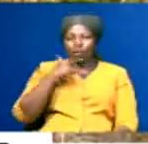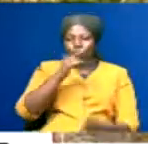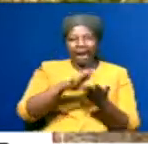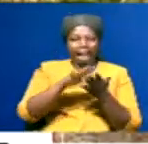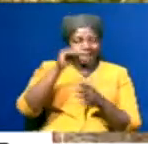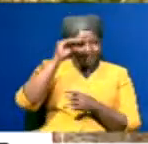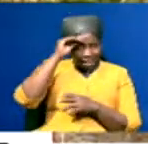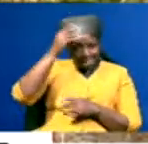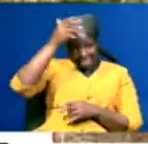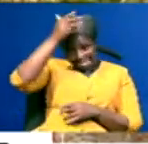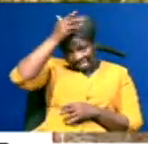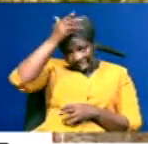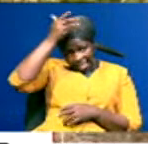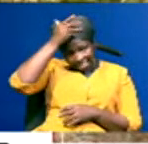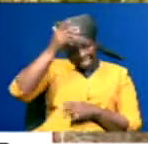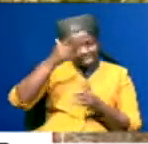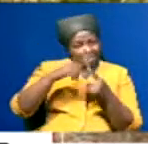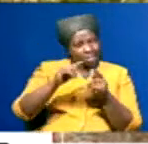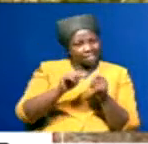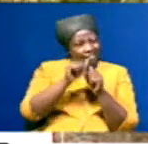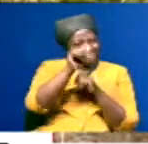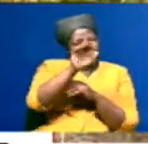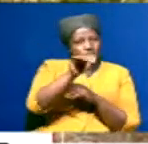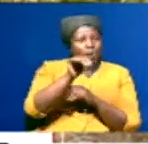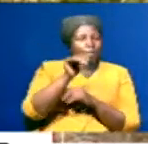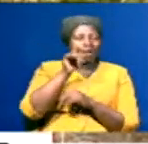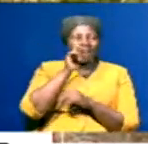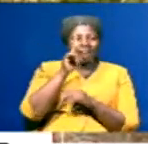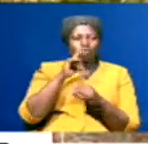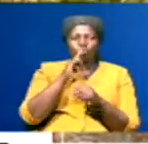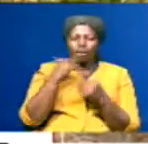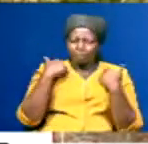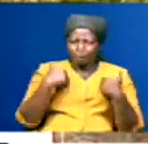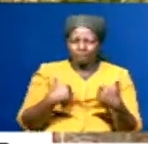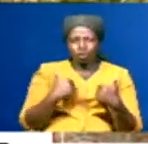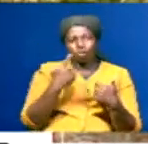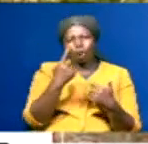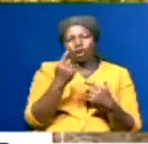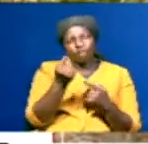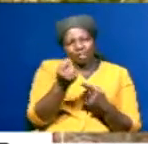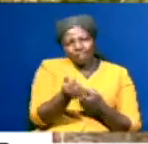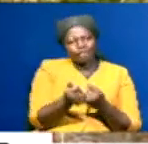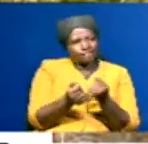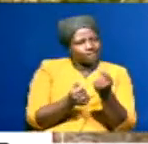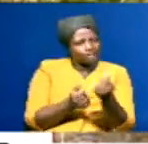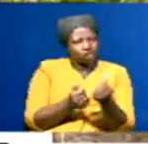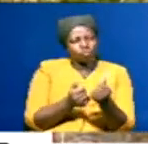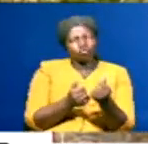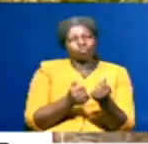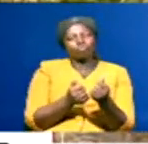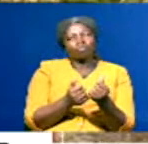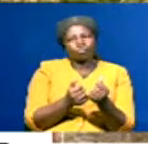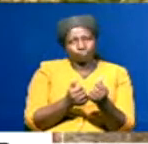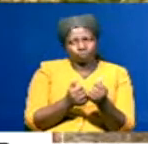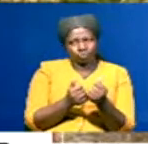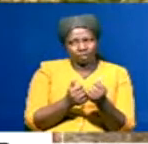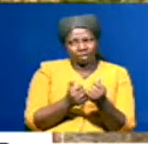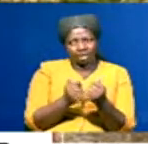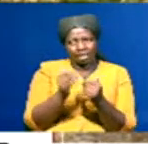far from London. So I was one of the few, even around